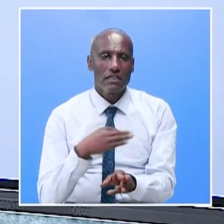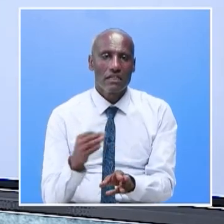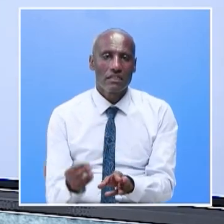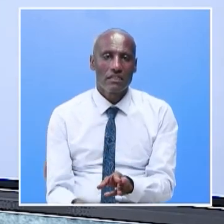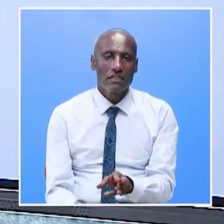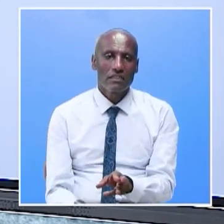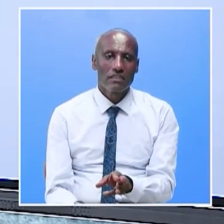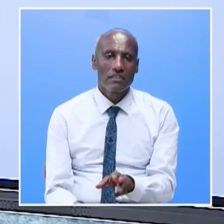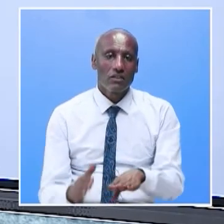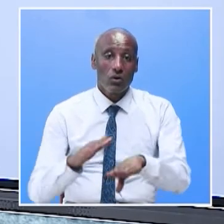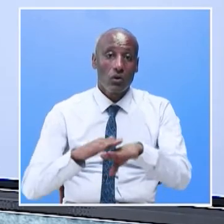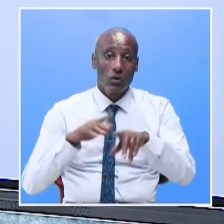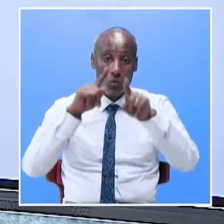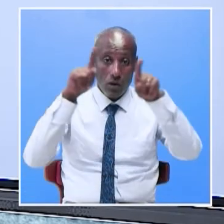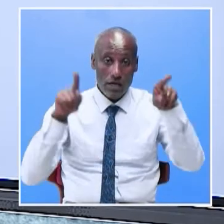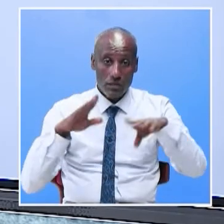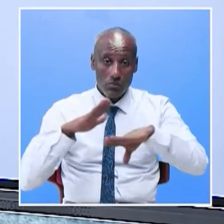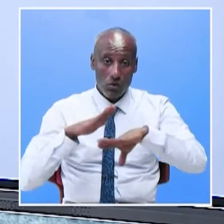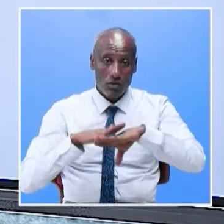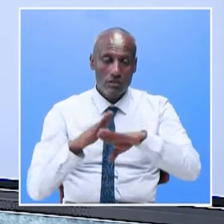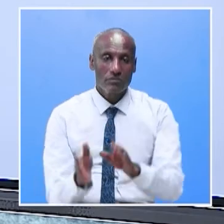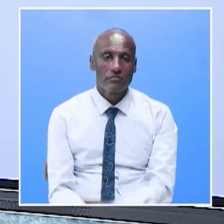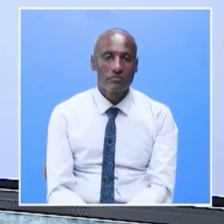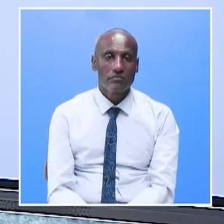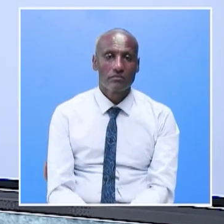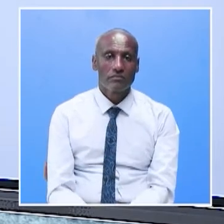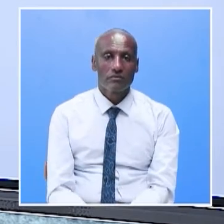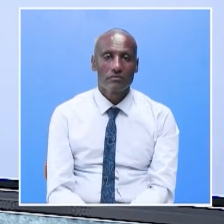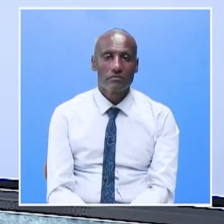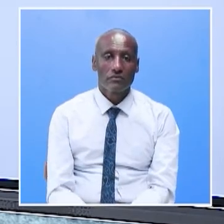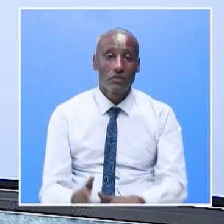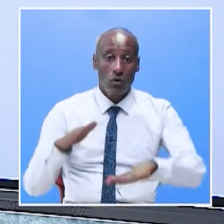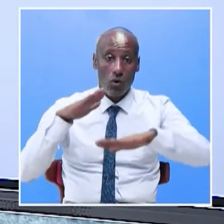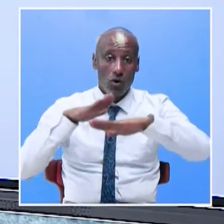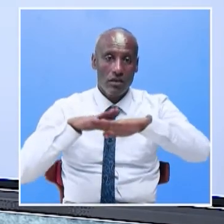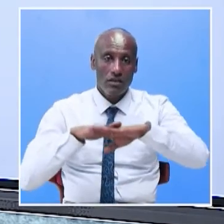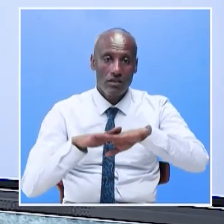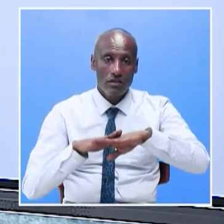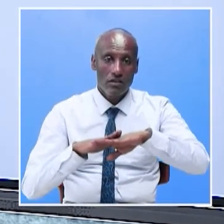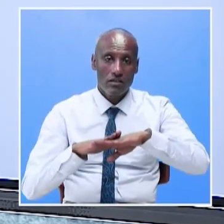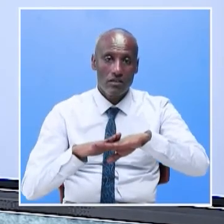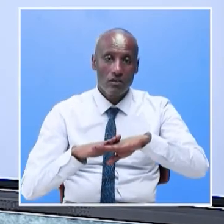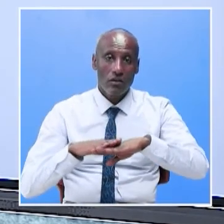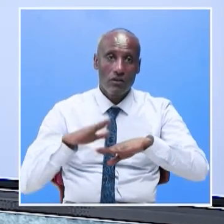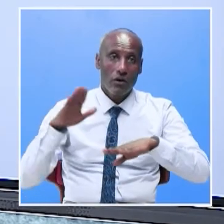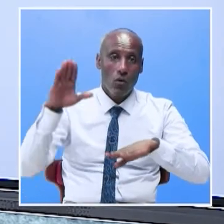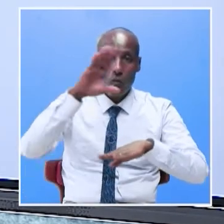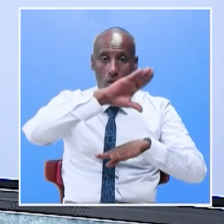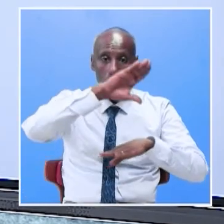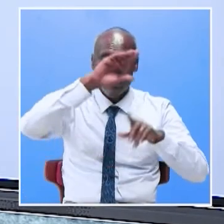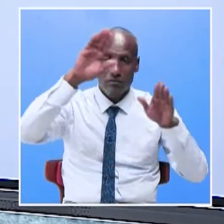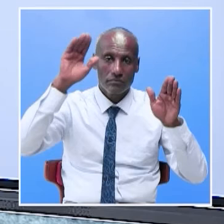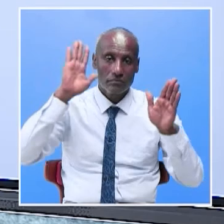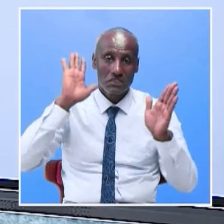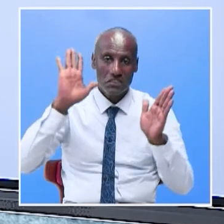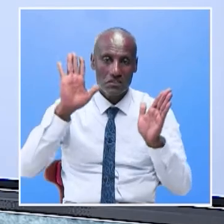example like on whiteboard, and also we can say what? On the wall, and also we